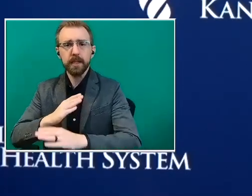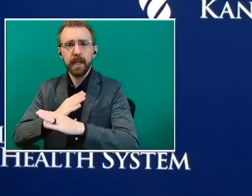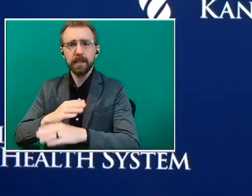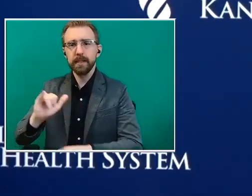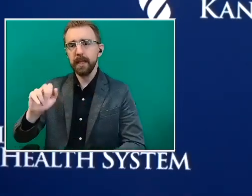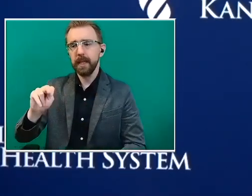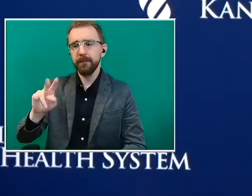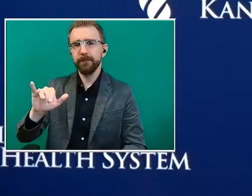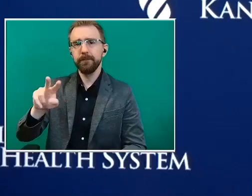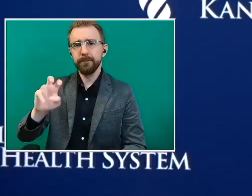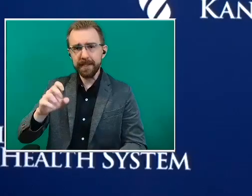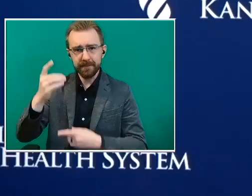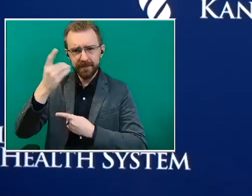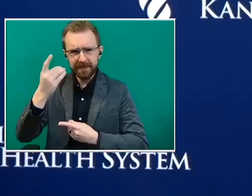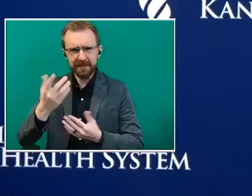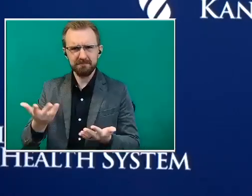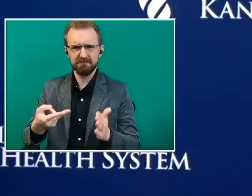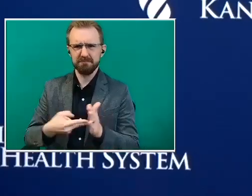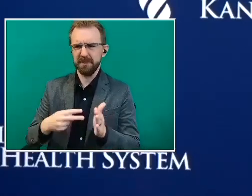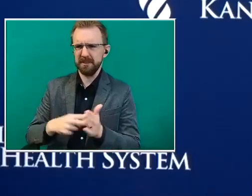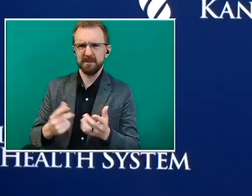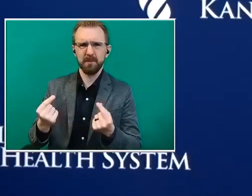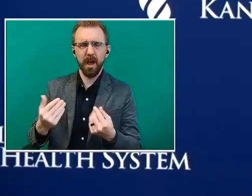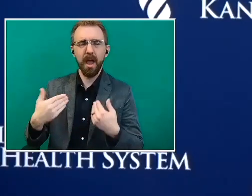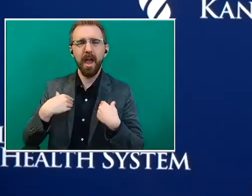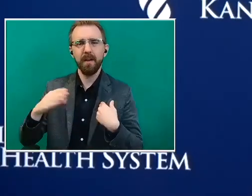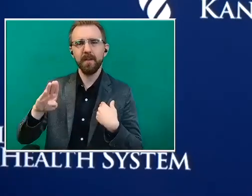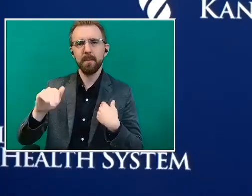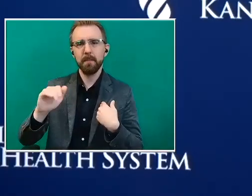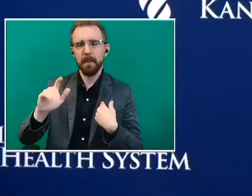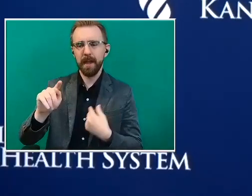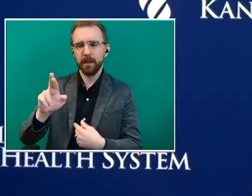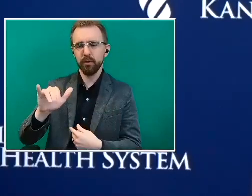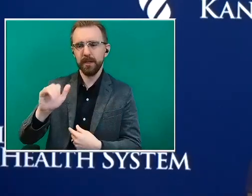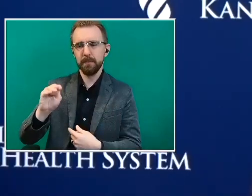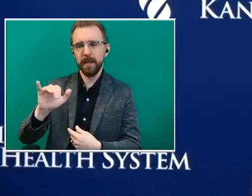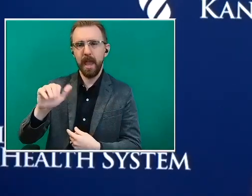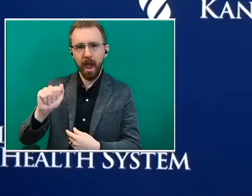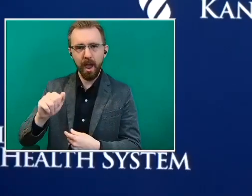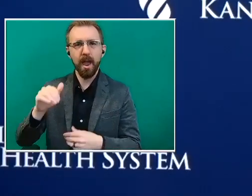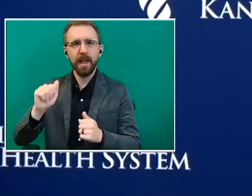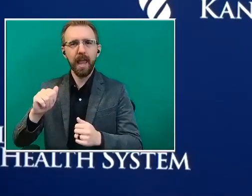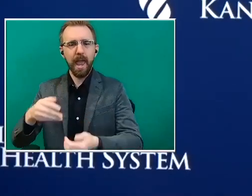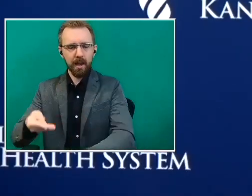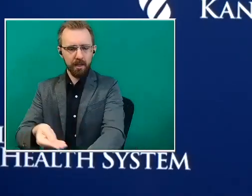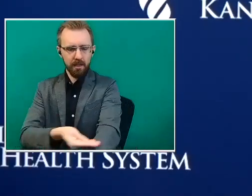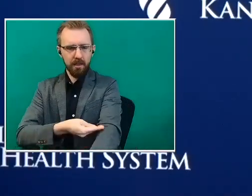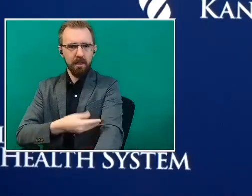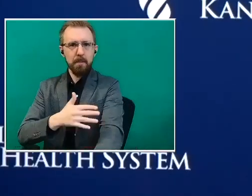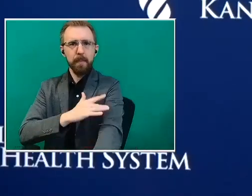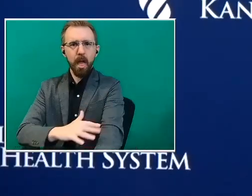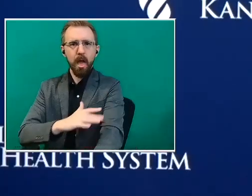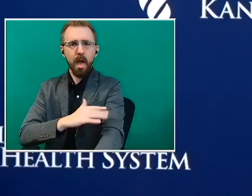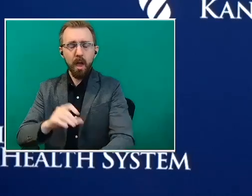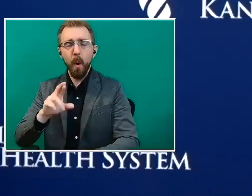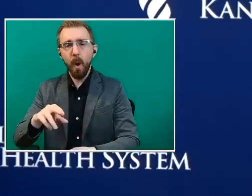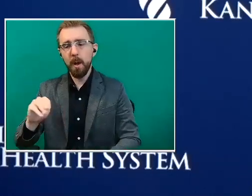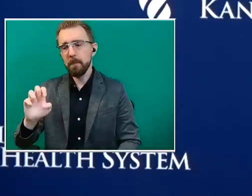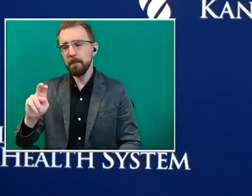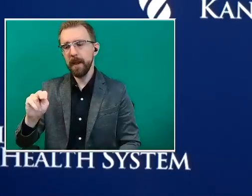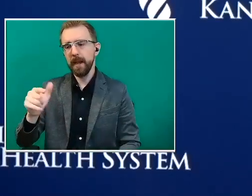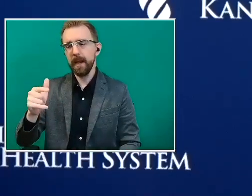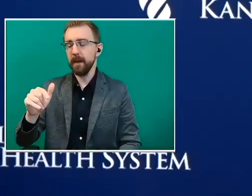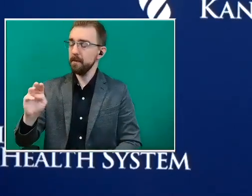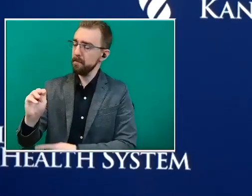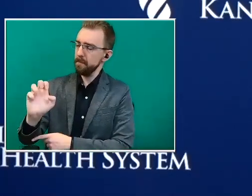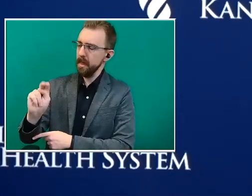that? That means you have bacteremia, where the bacteria can go through your bloodstream, or you can get meningitis from the bacteria as well,